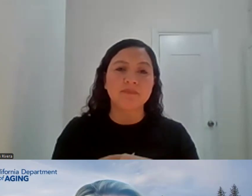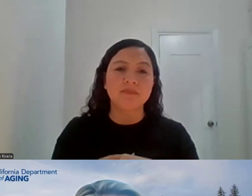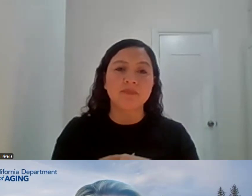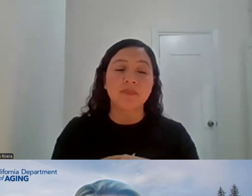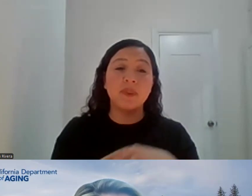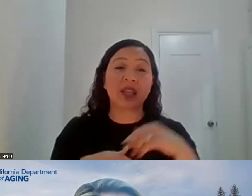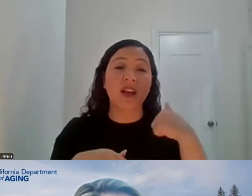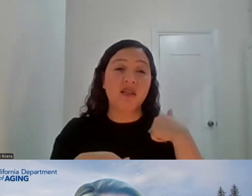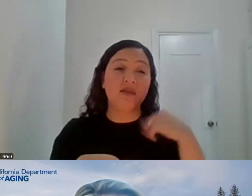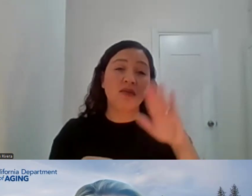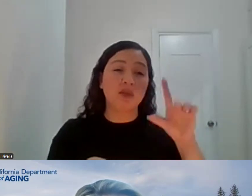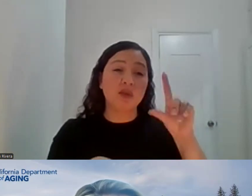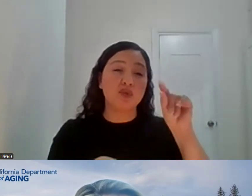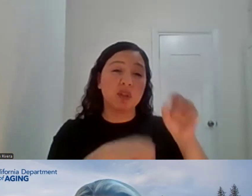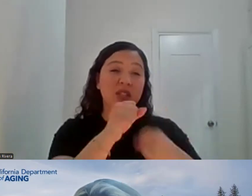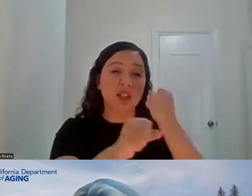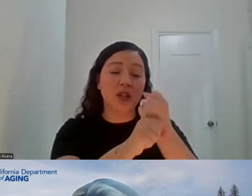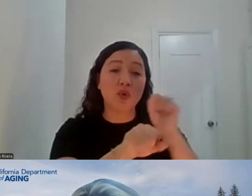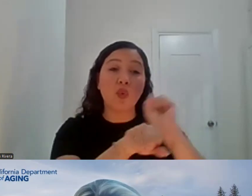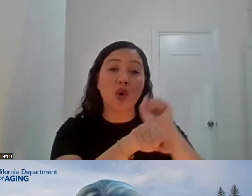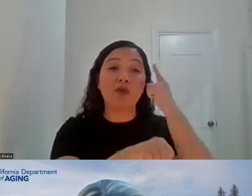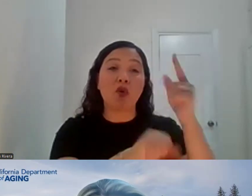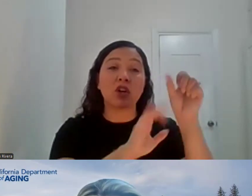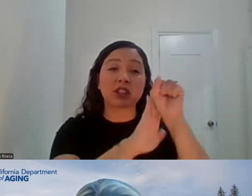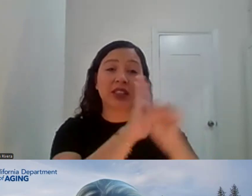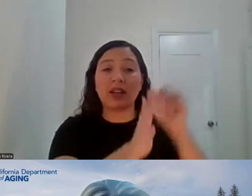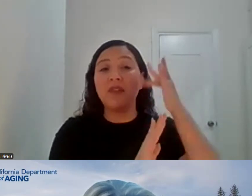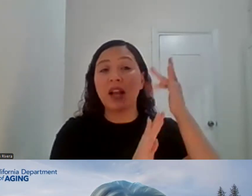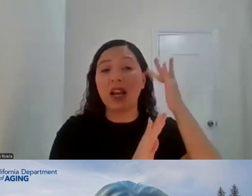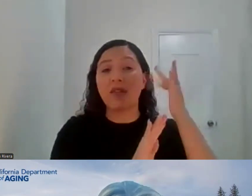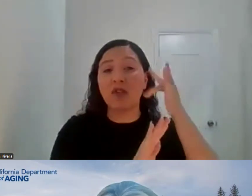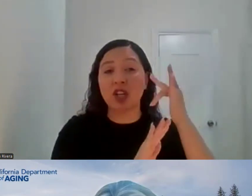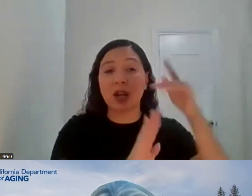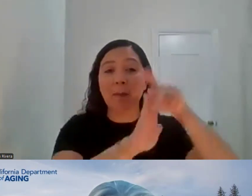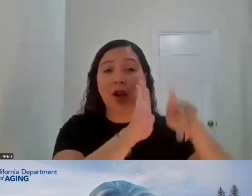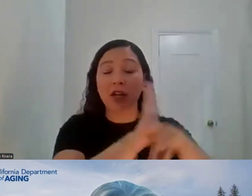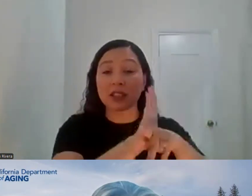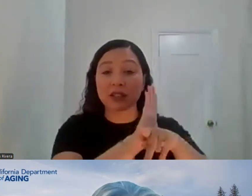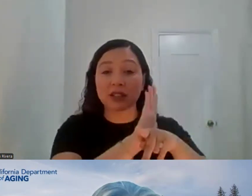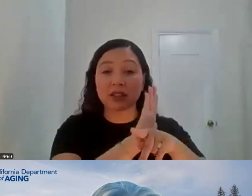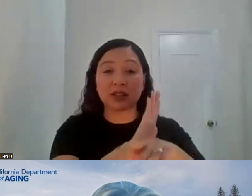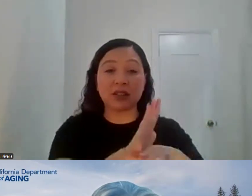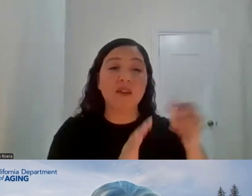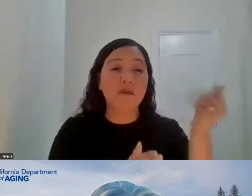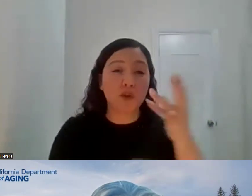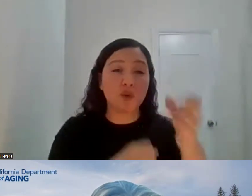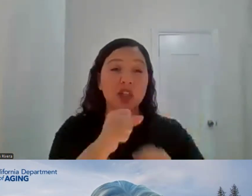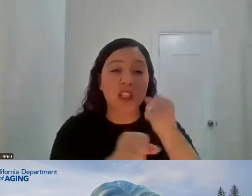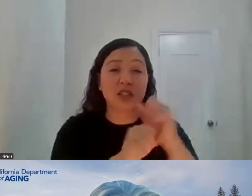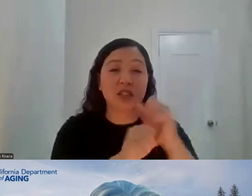So I spent almost 2 decades working for the state of California in healthcare policy, a couple of years in the state